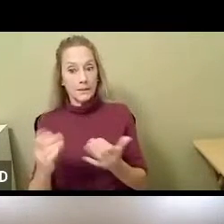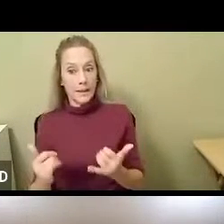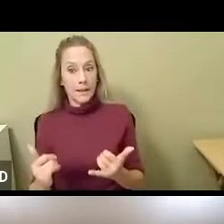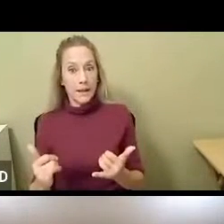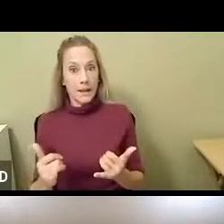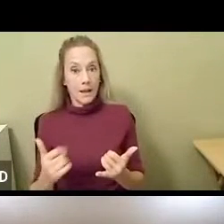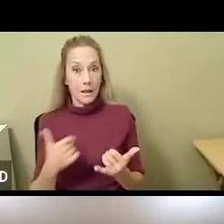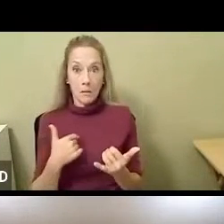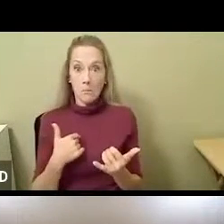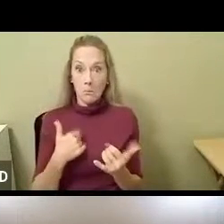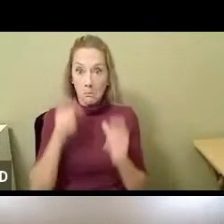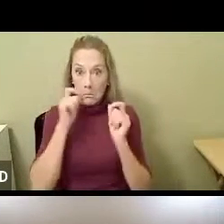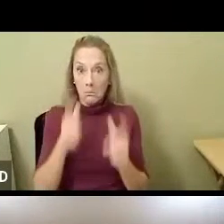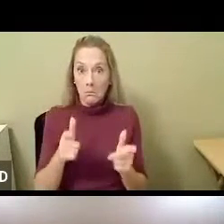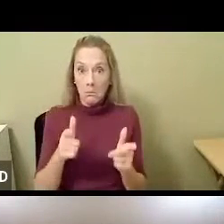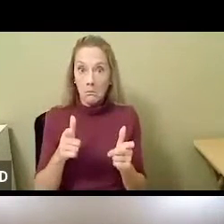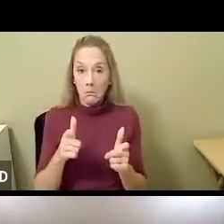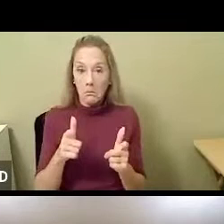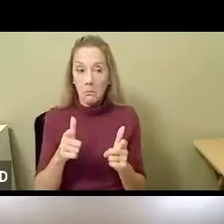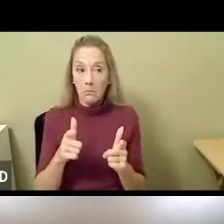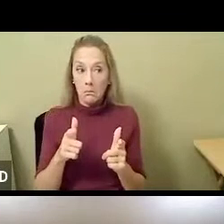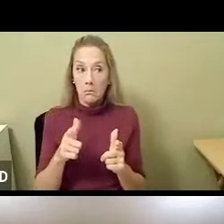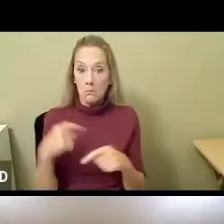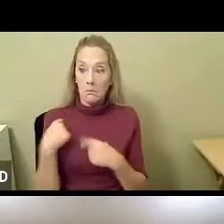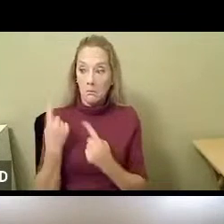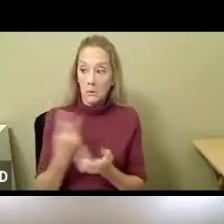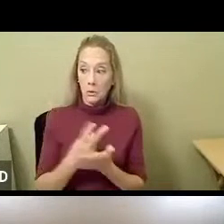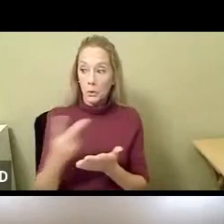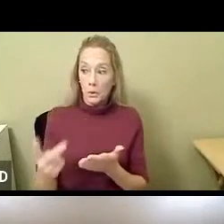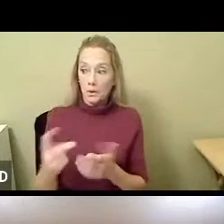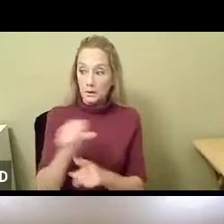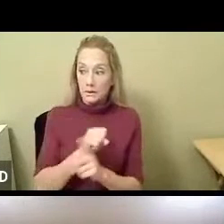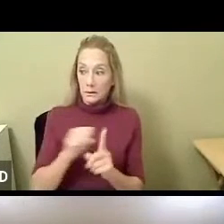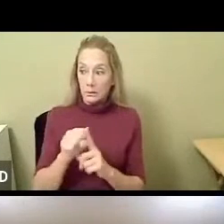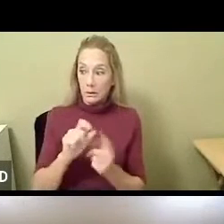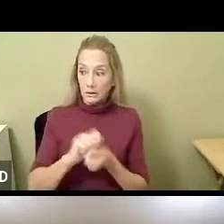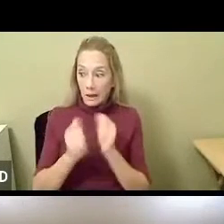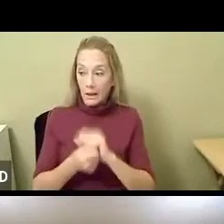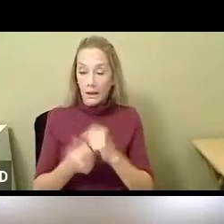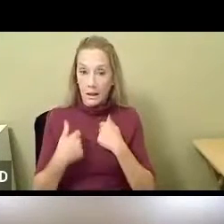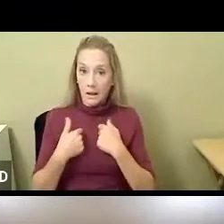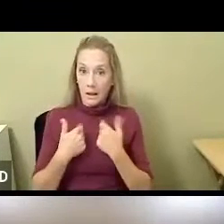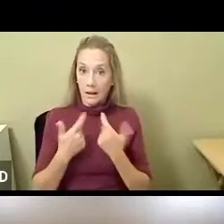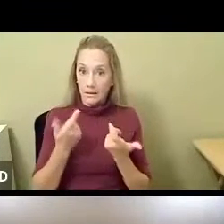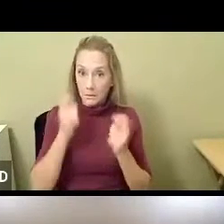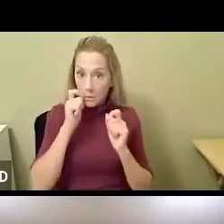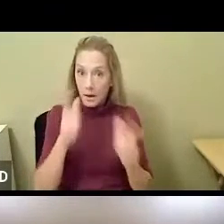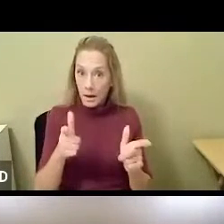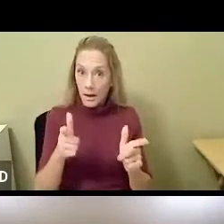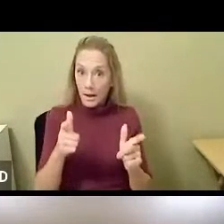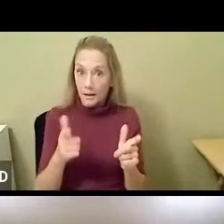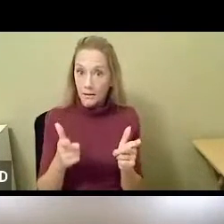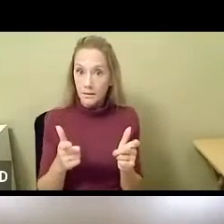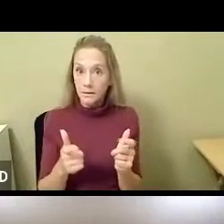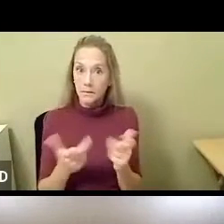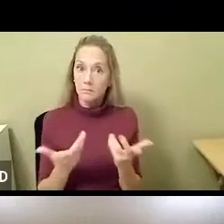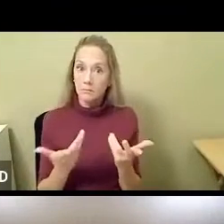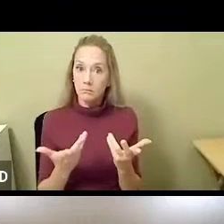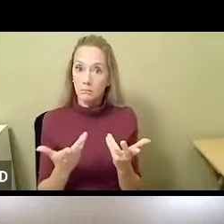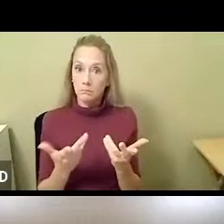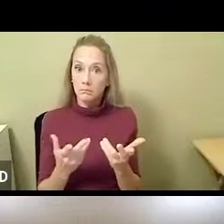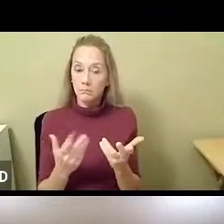was surprised at how much the situation changed in 2 weeks. And I honestly, I think there's a lot of benefit